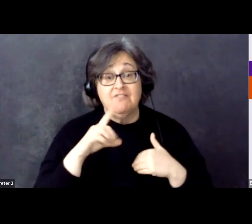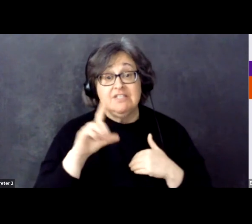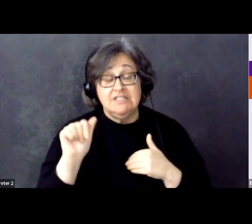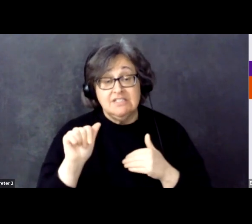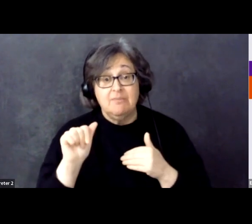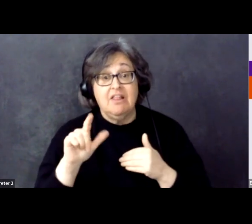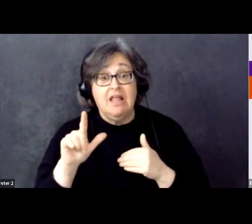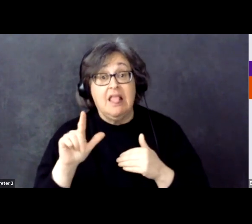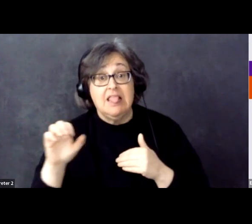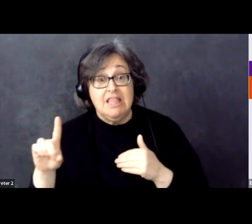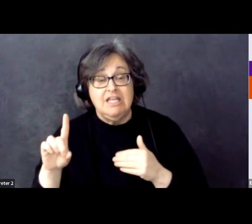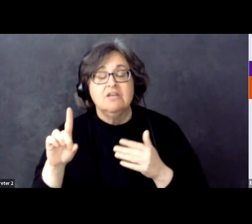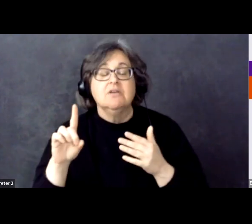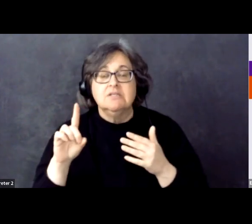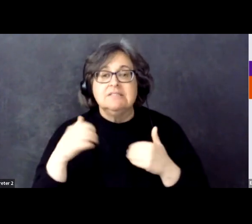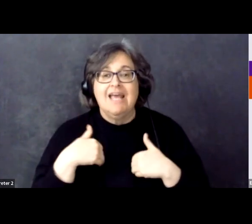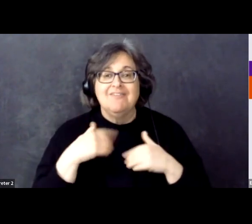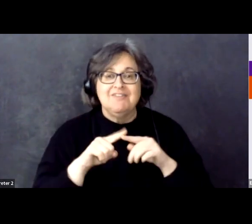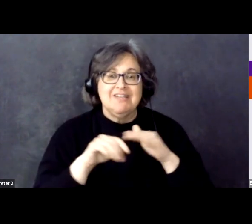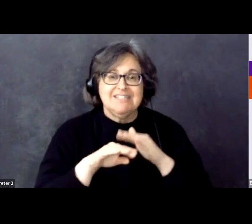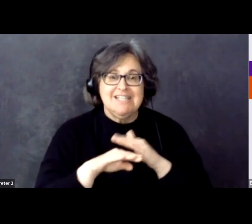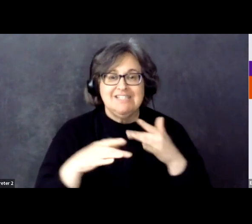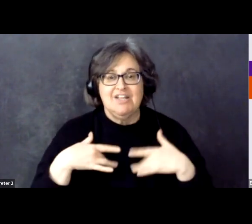these, please consider contributing to our program at